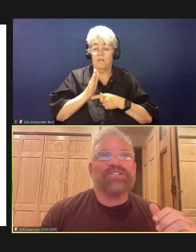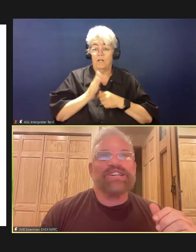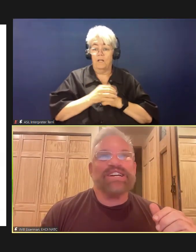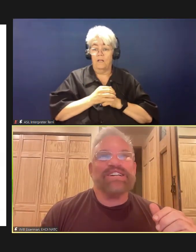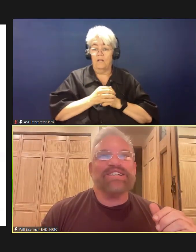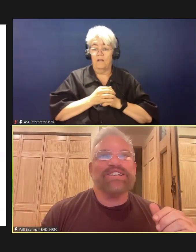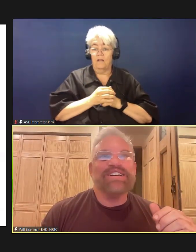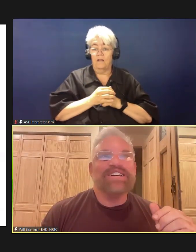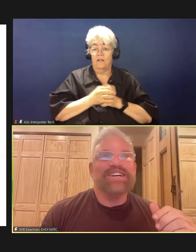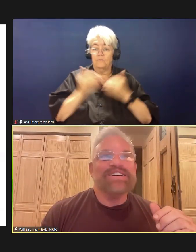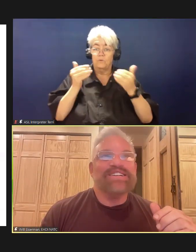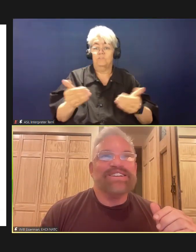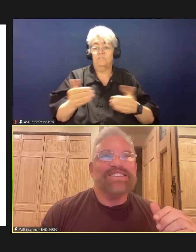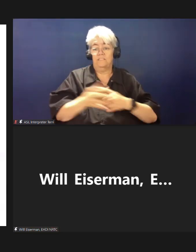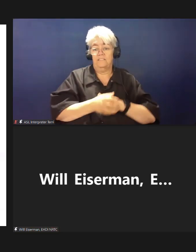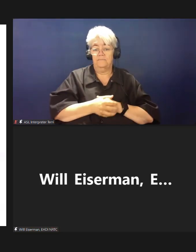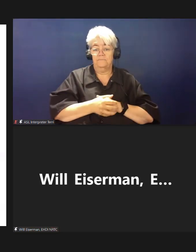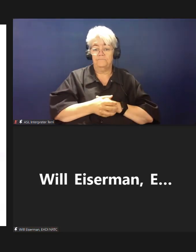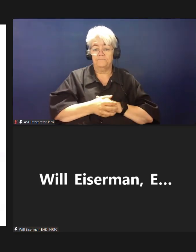we will proceed.